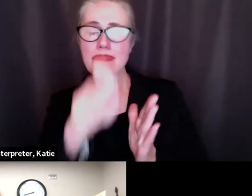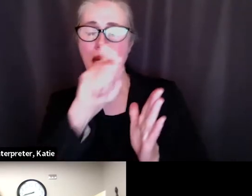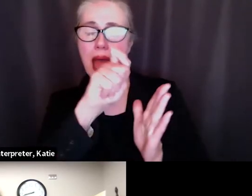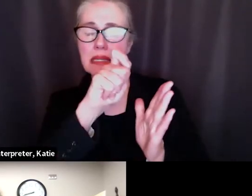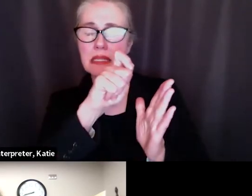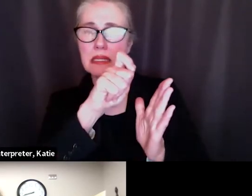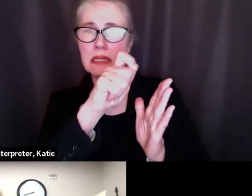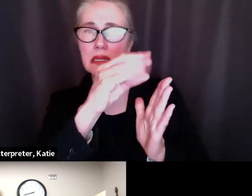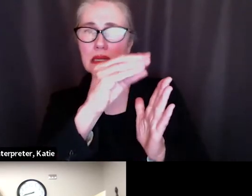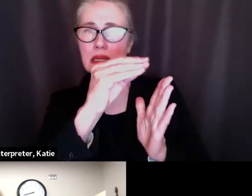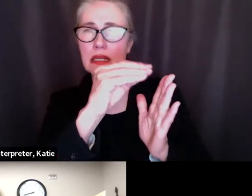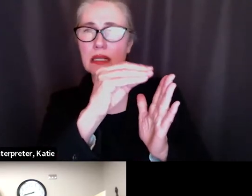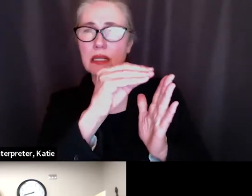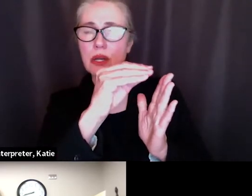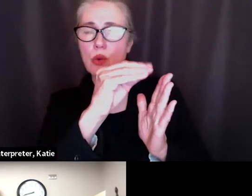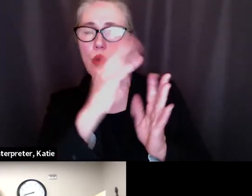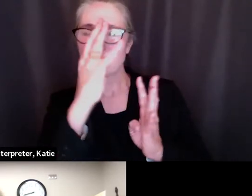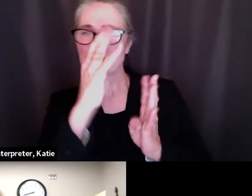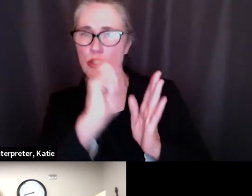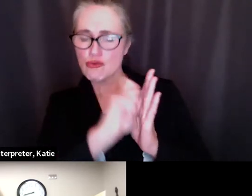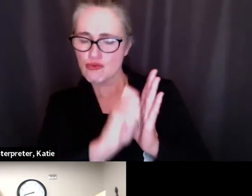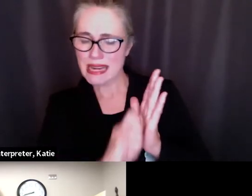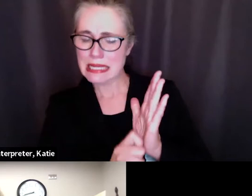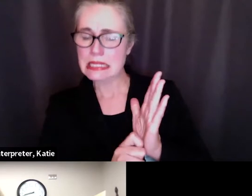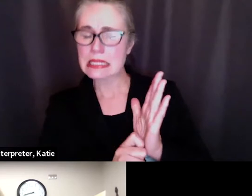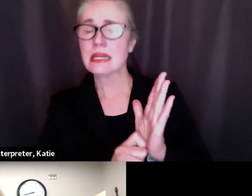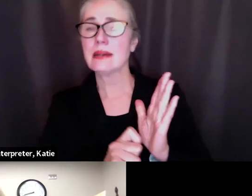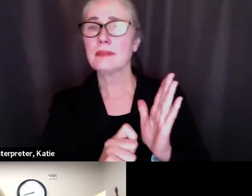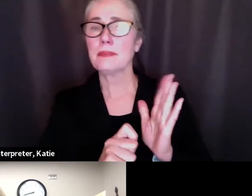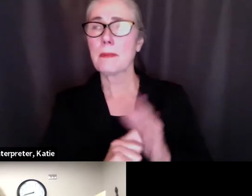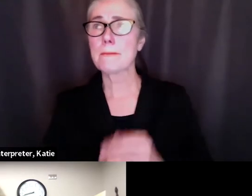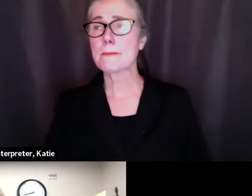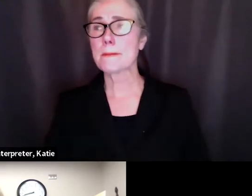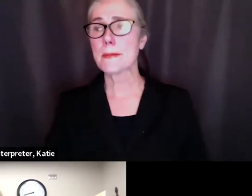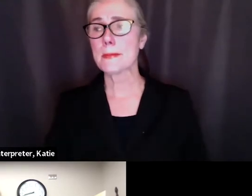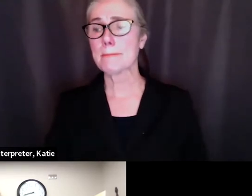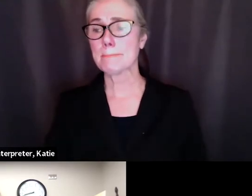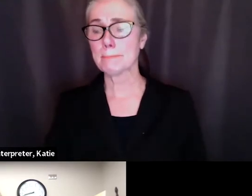it is very very easy to show that